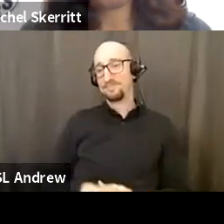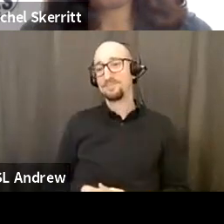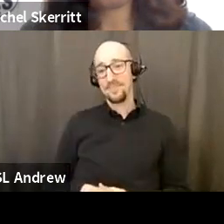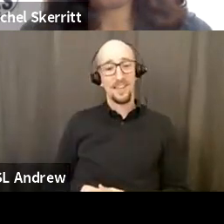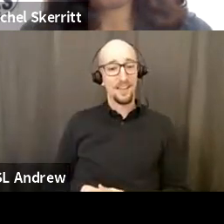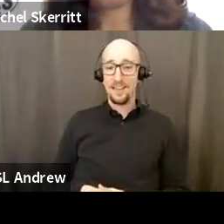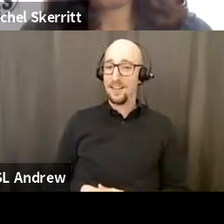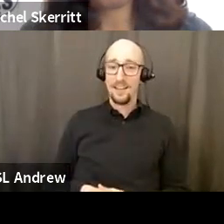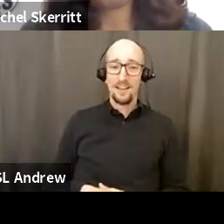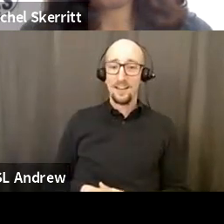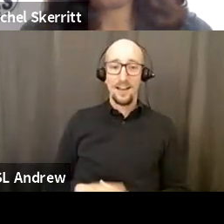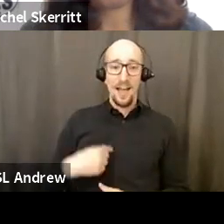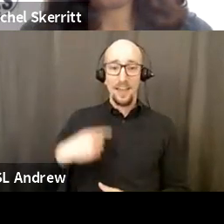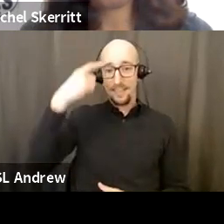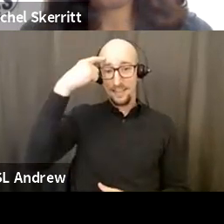the